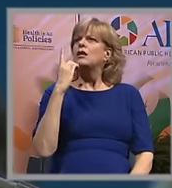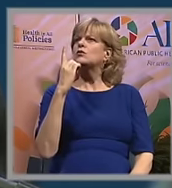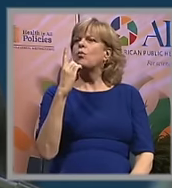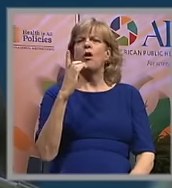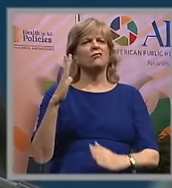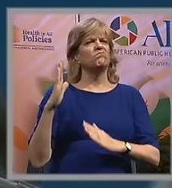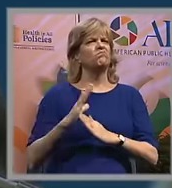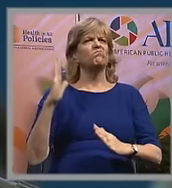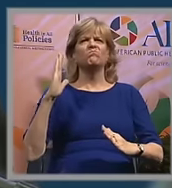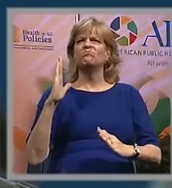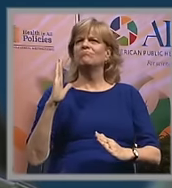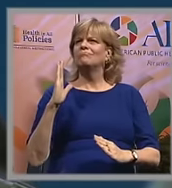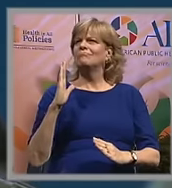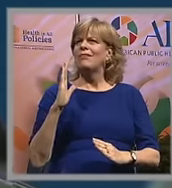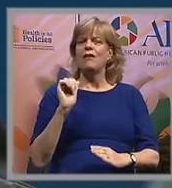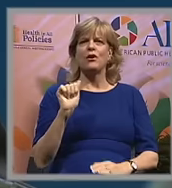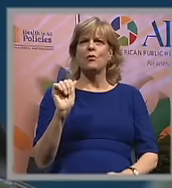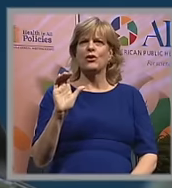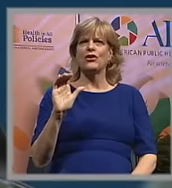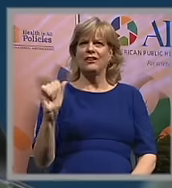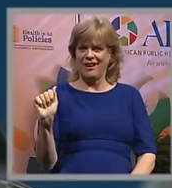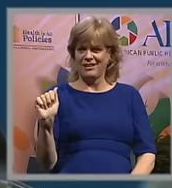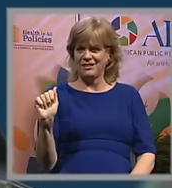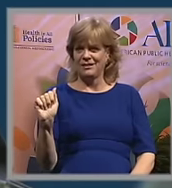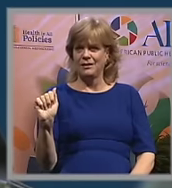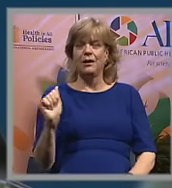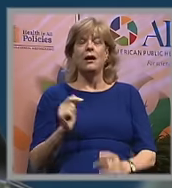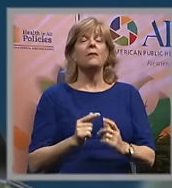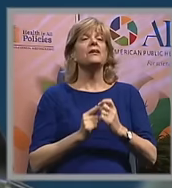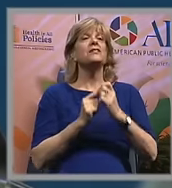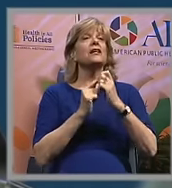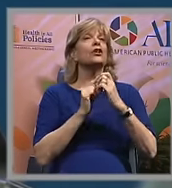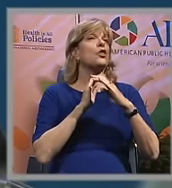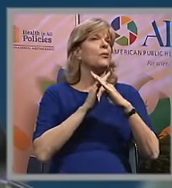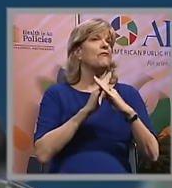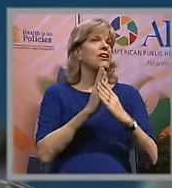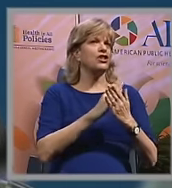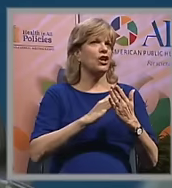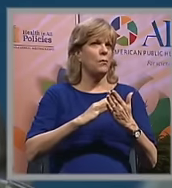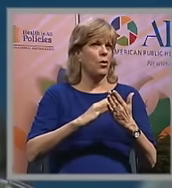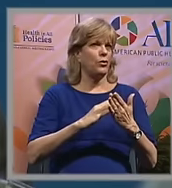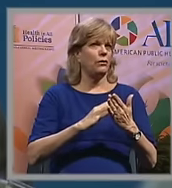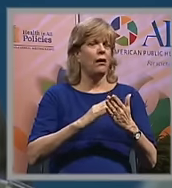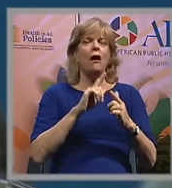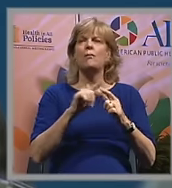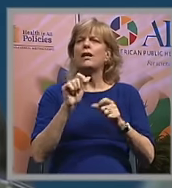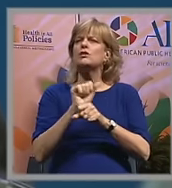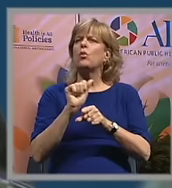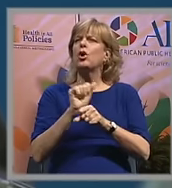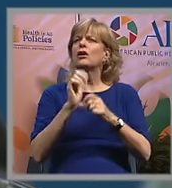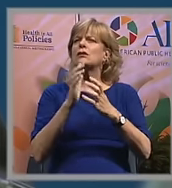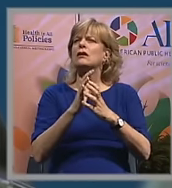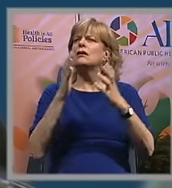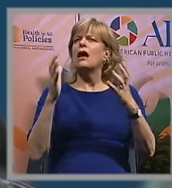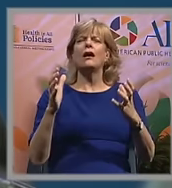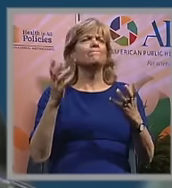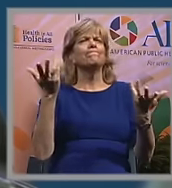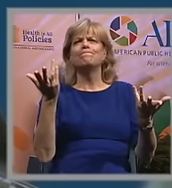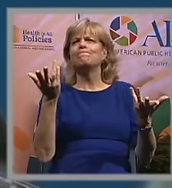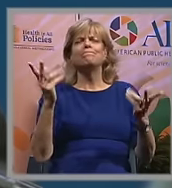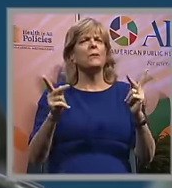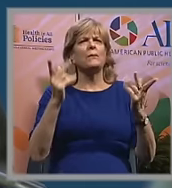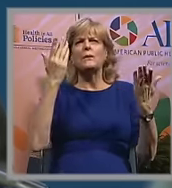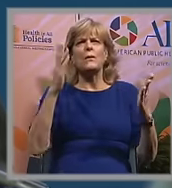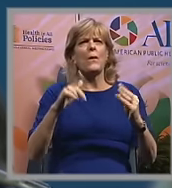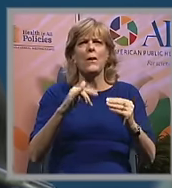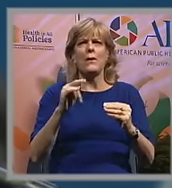crown jewels of the Affordable Care Act, particularly the prevention component. But its work is largely unknown, but